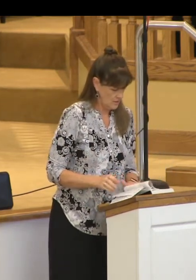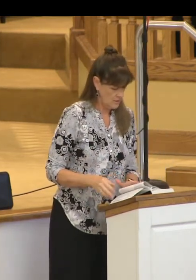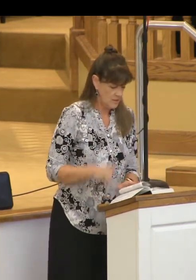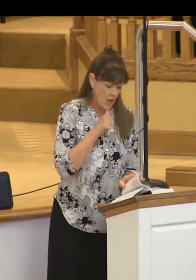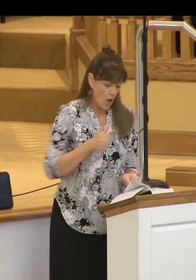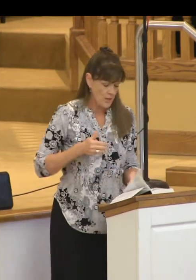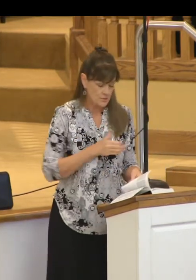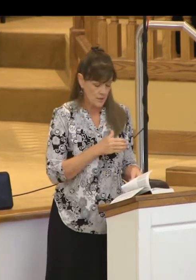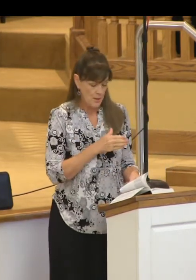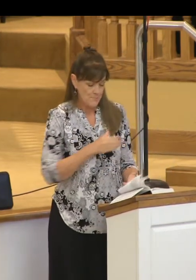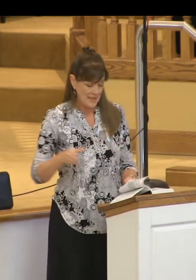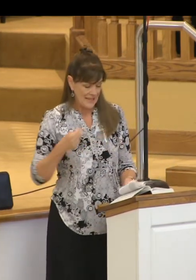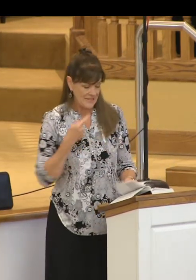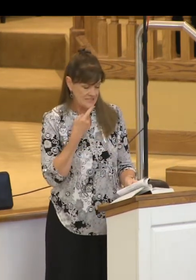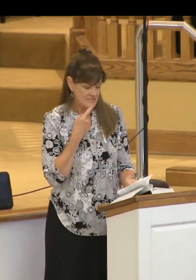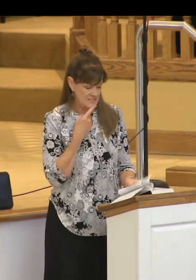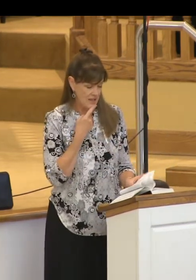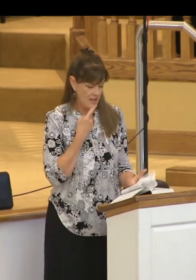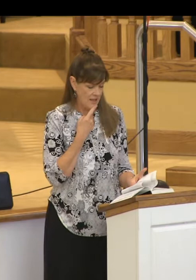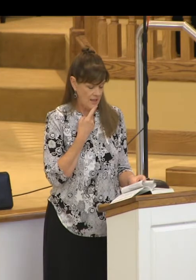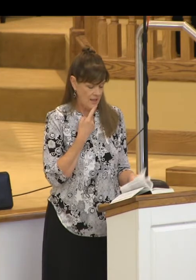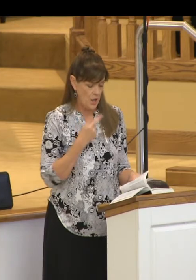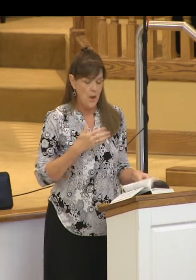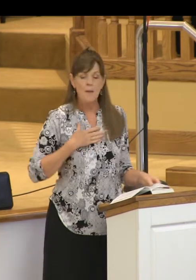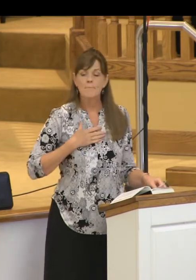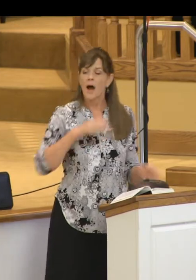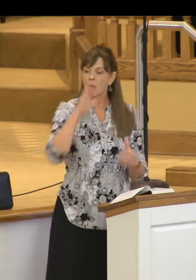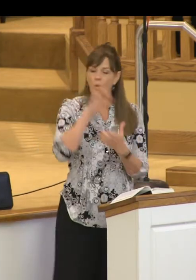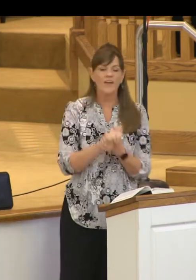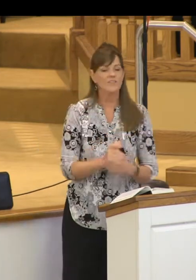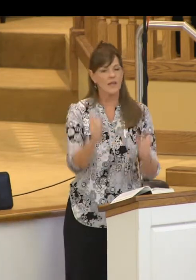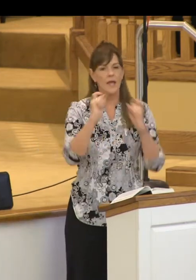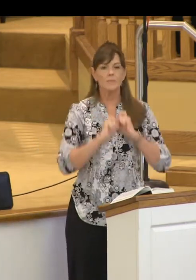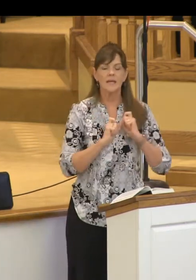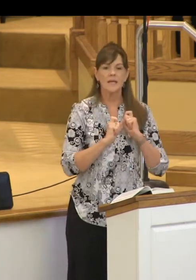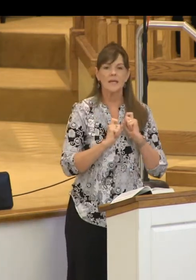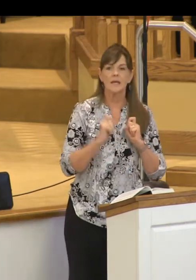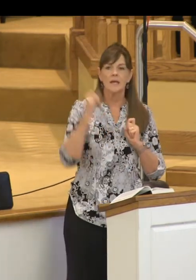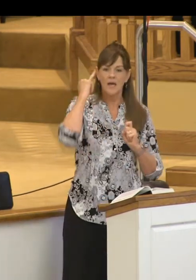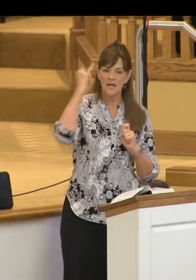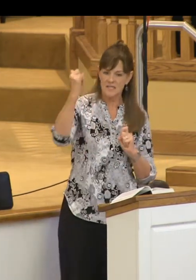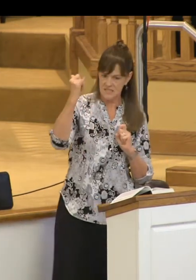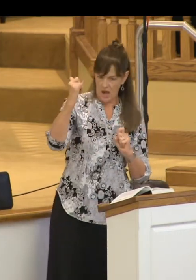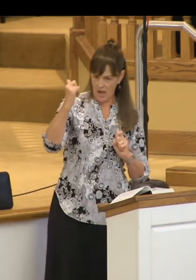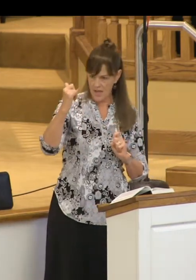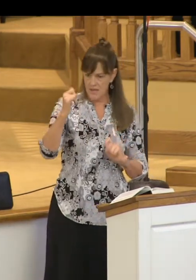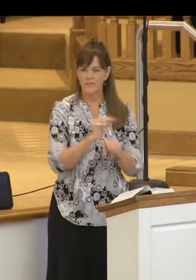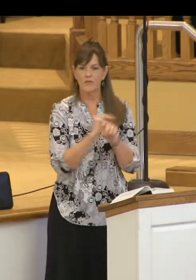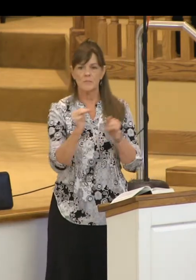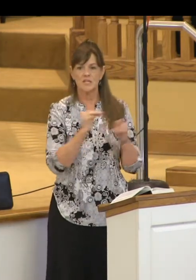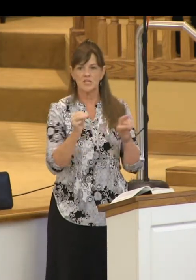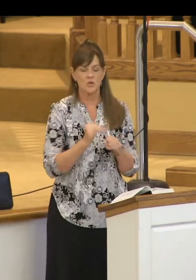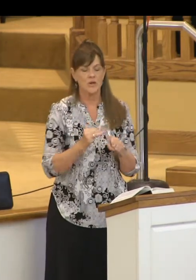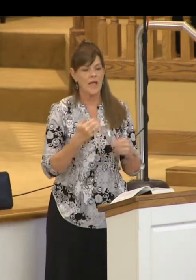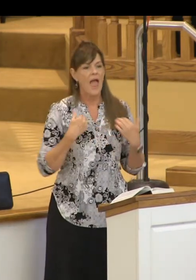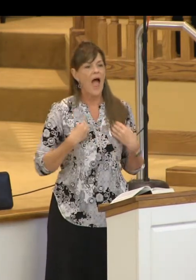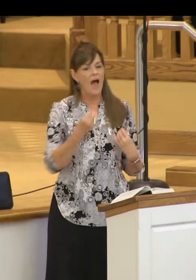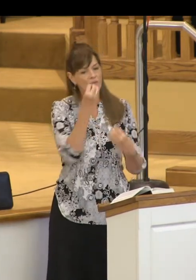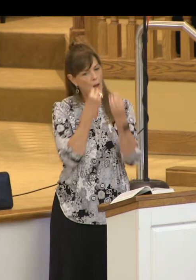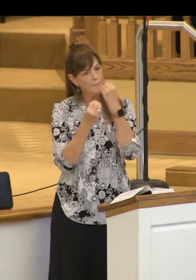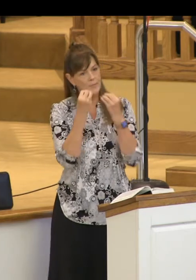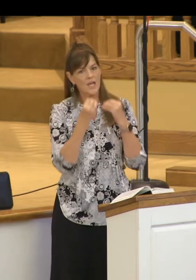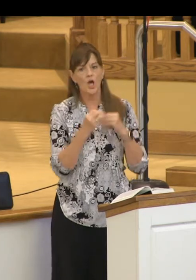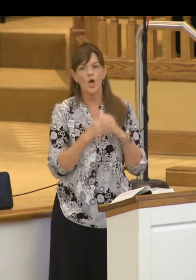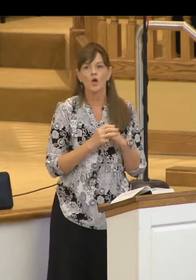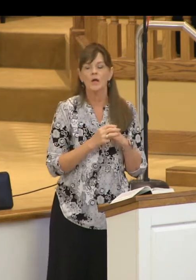but... my wife actually came up with the idea as a ministry where every few months we have a meal after church on Sunday morning, and newer folk, and if you're